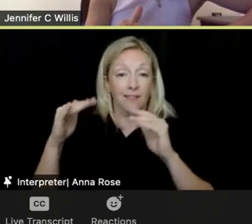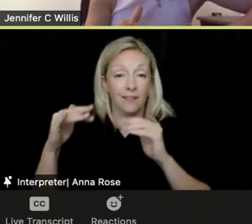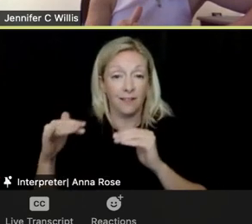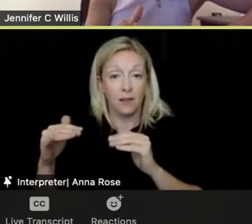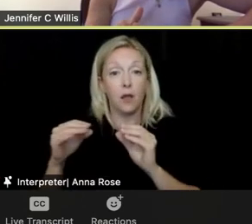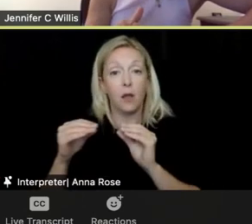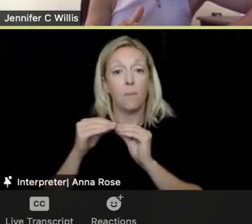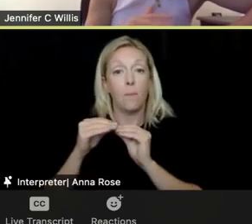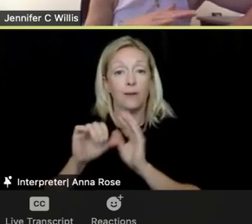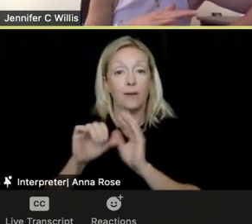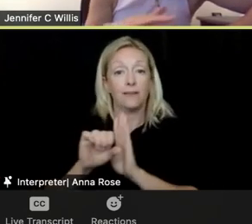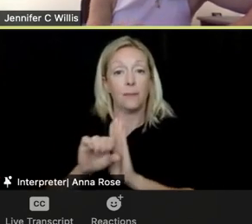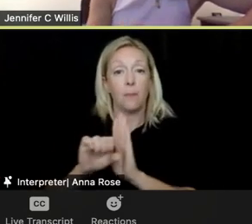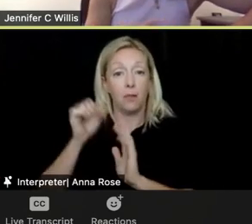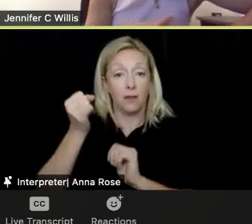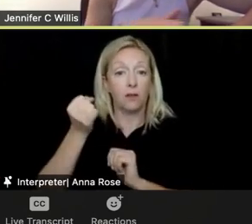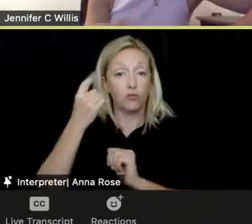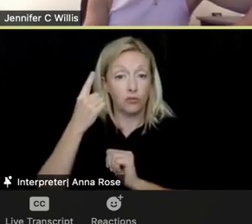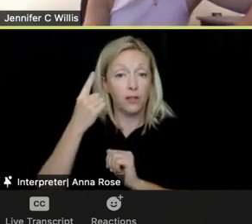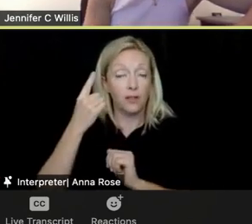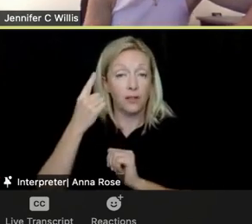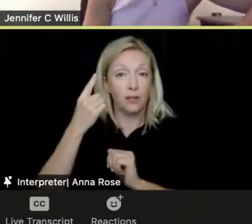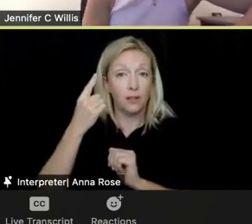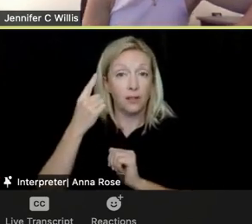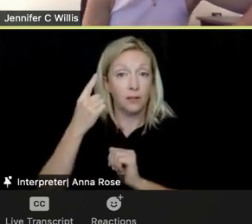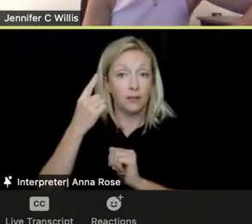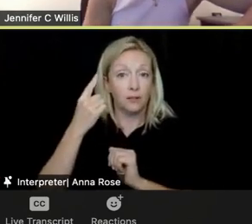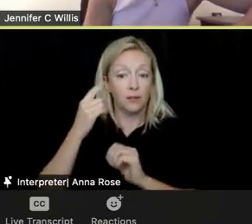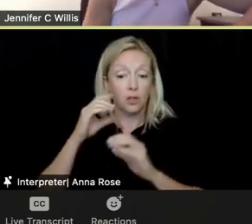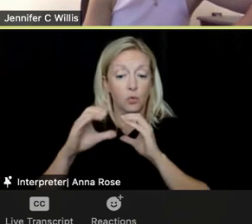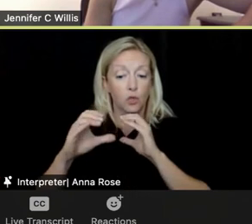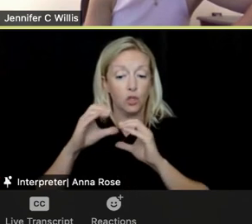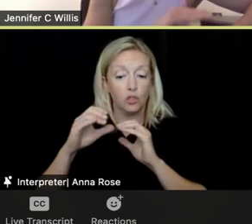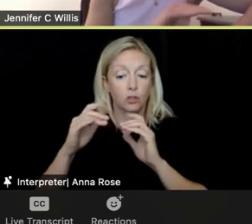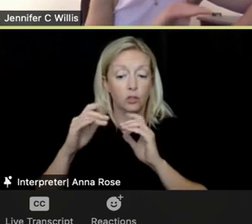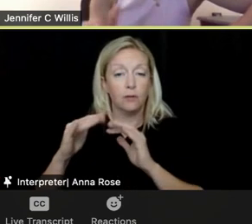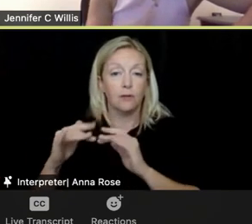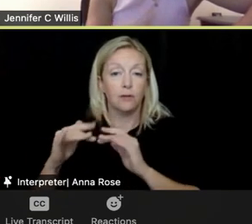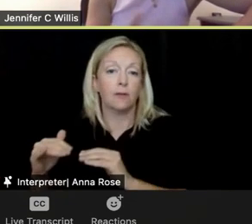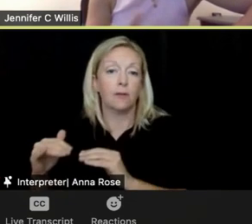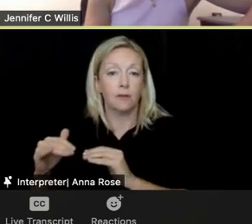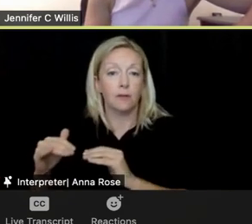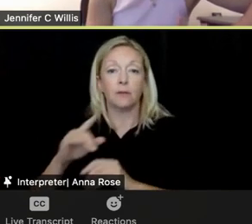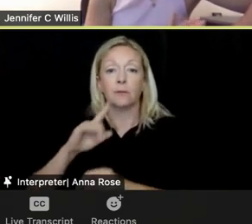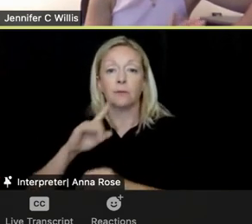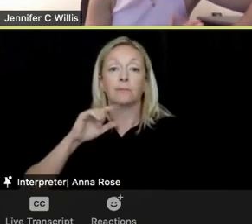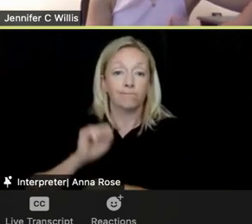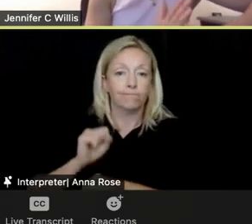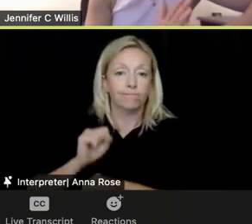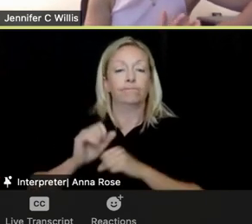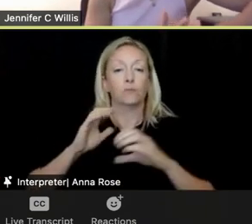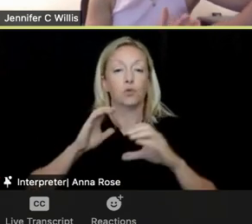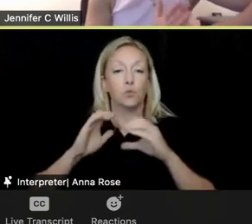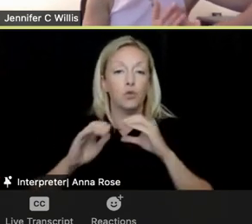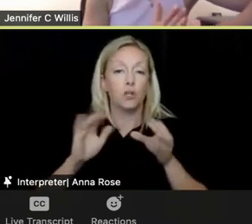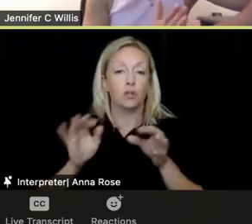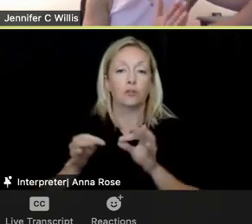more symbolic symbols, form of communication, and then down into that real formal